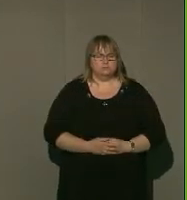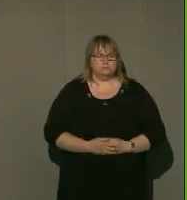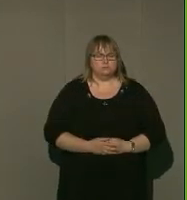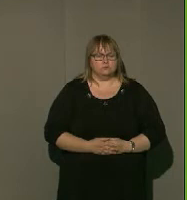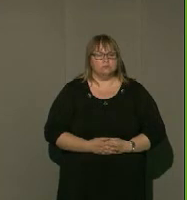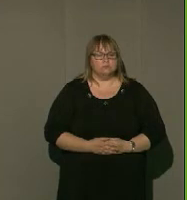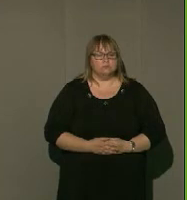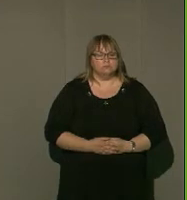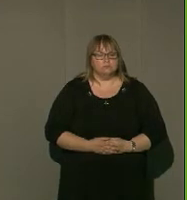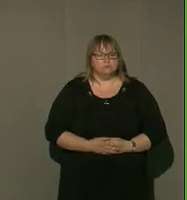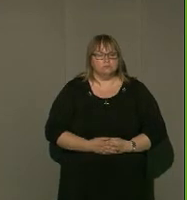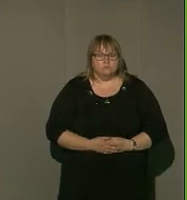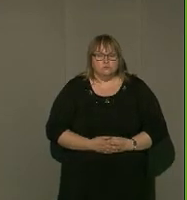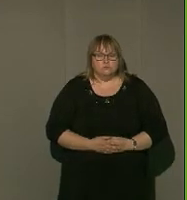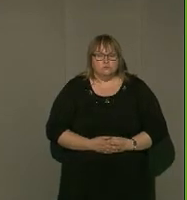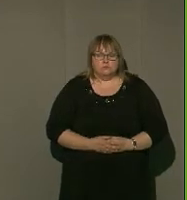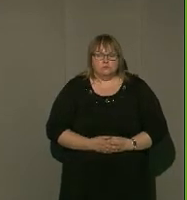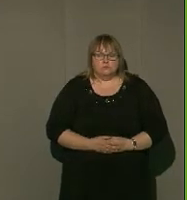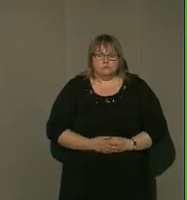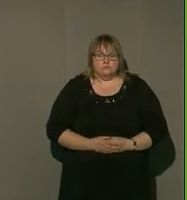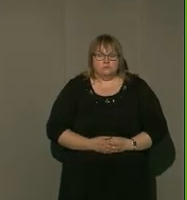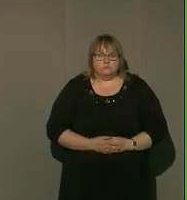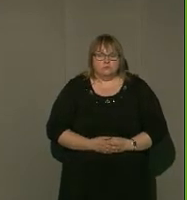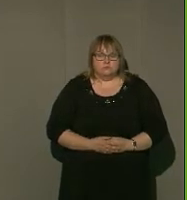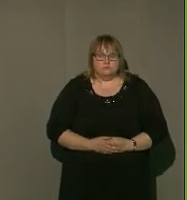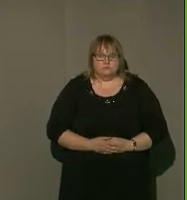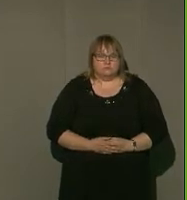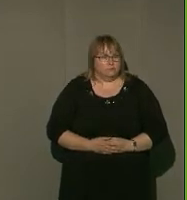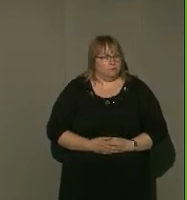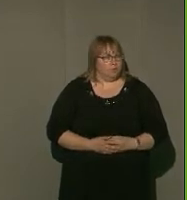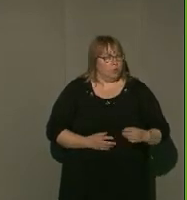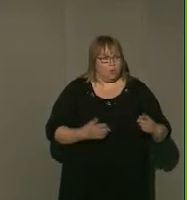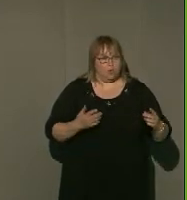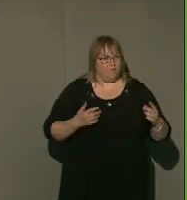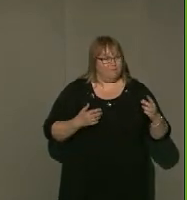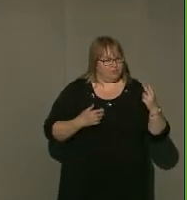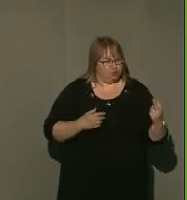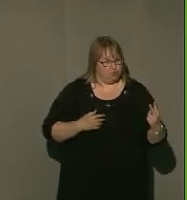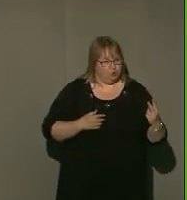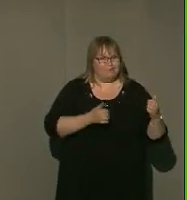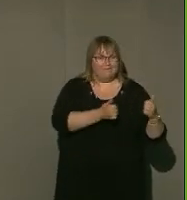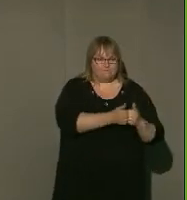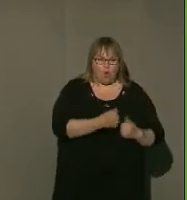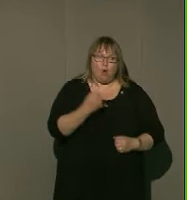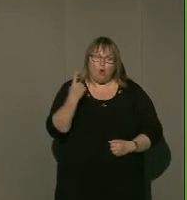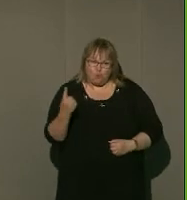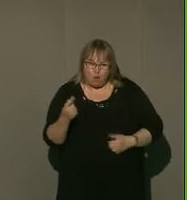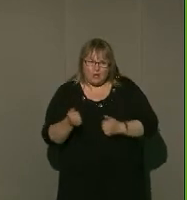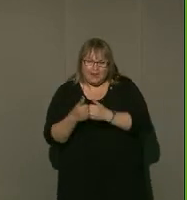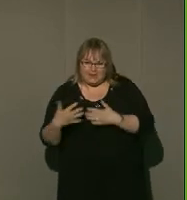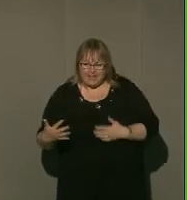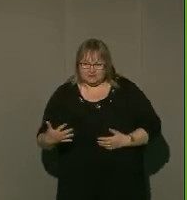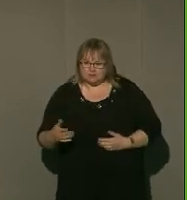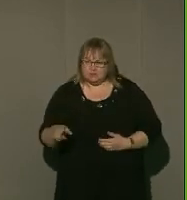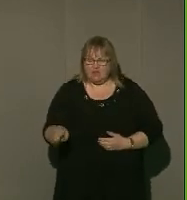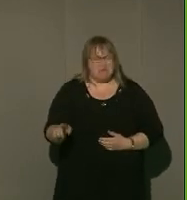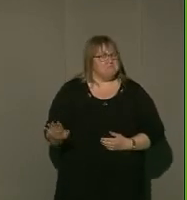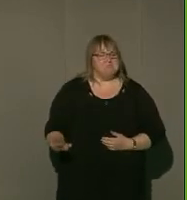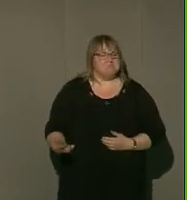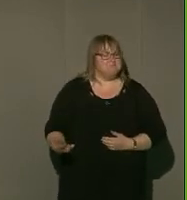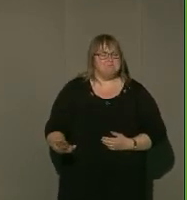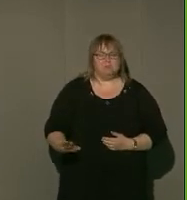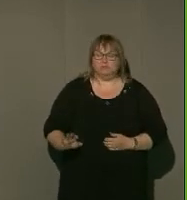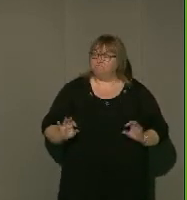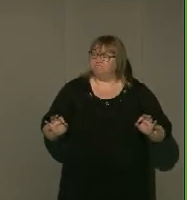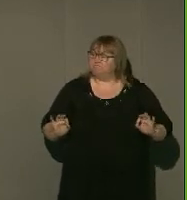Okay, I'm corrected. We haven't had 2 speeches against. Is there another speech against? No? Okay, in that